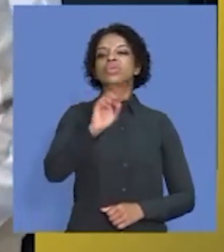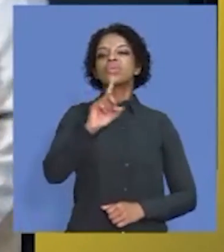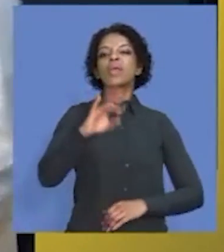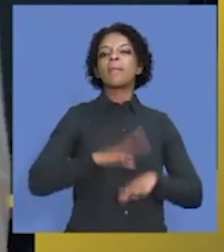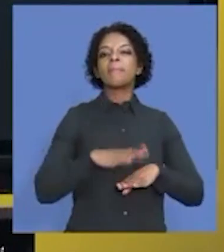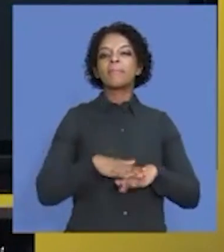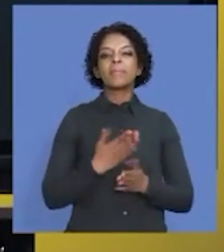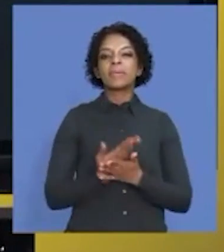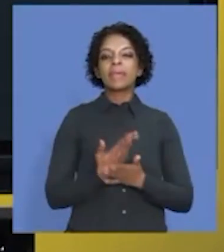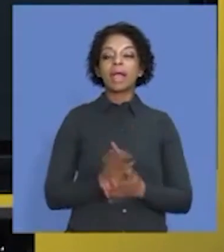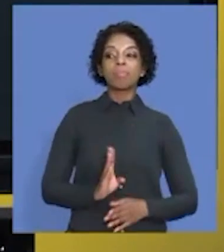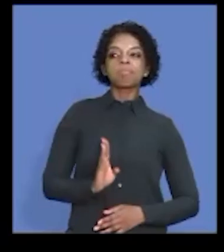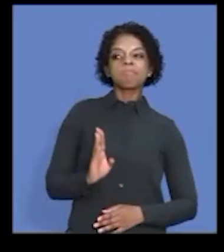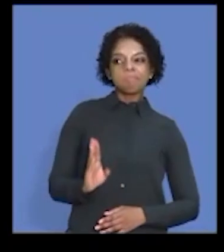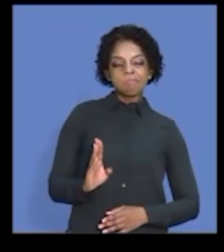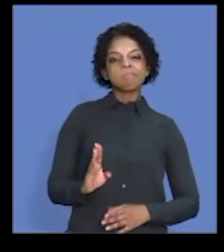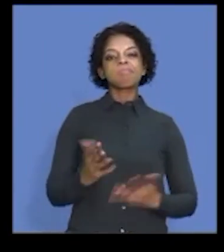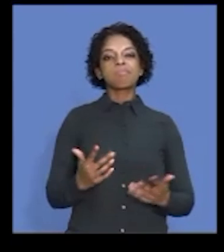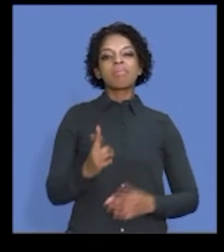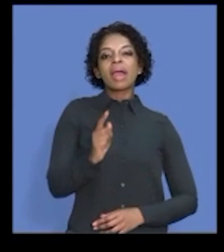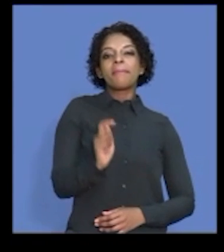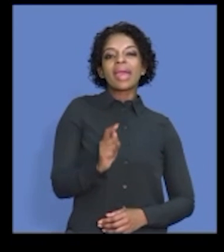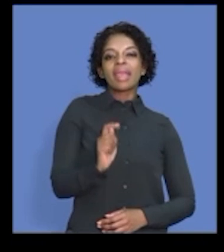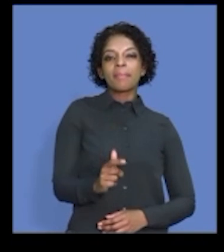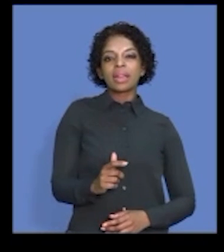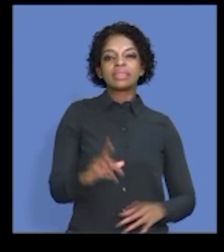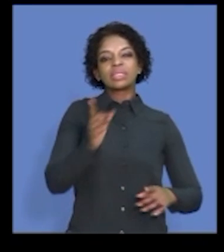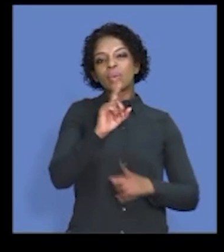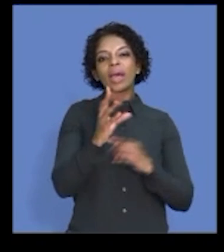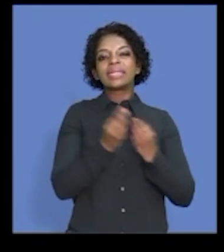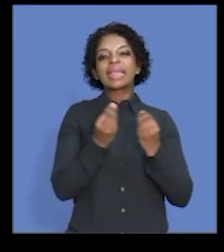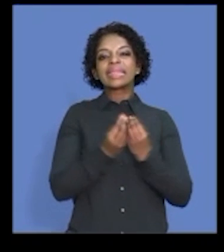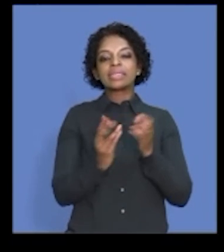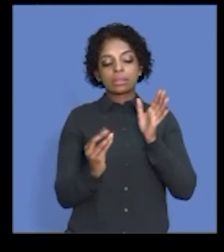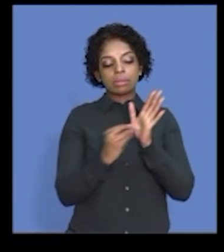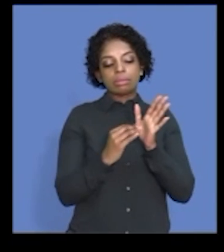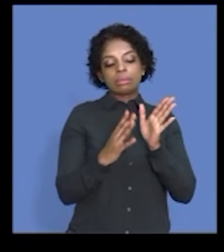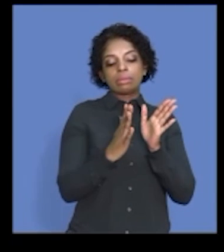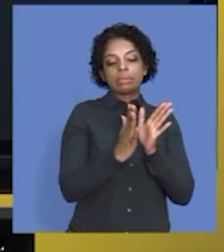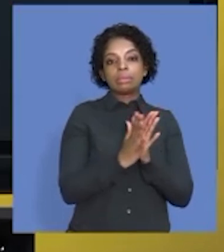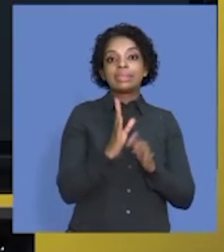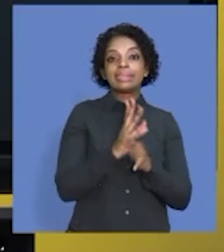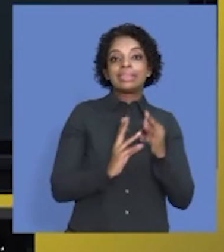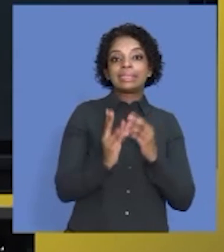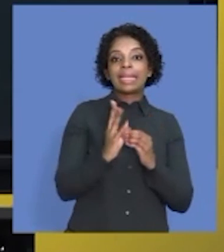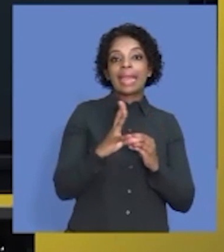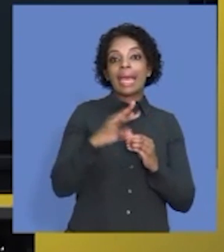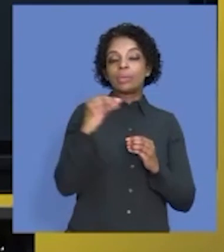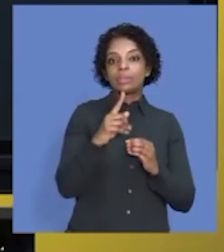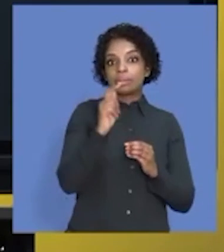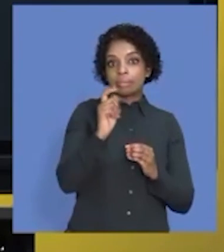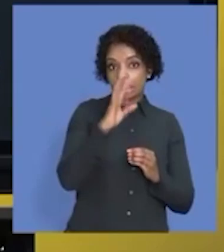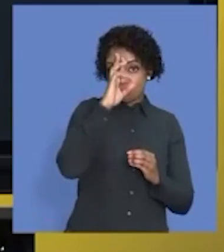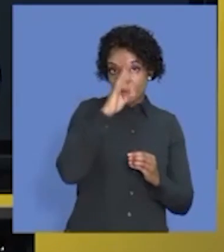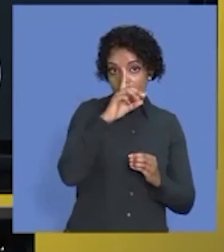else would appear under trade and other payables? What other items would appear under trade and other